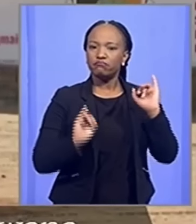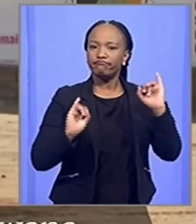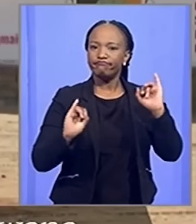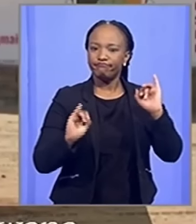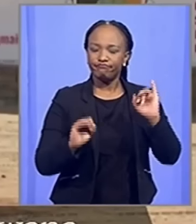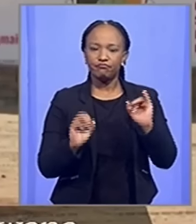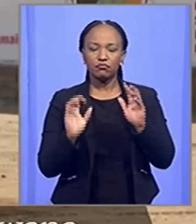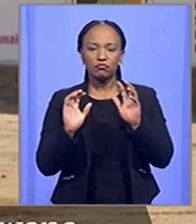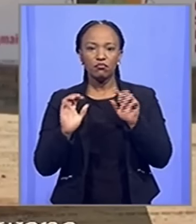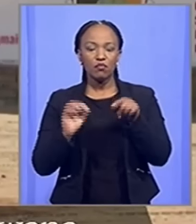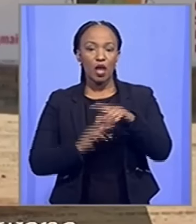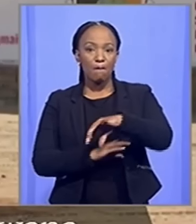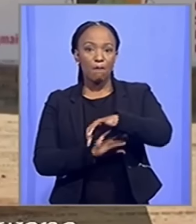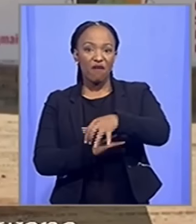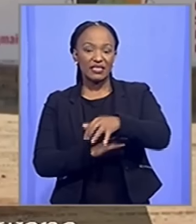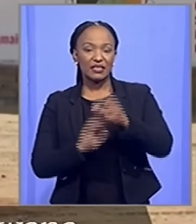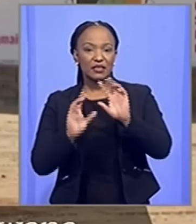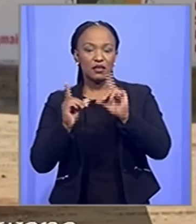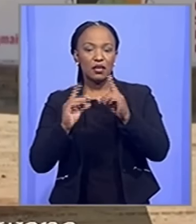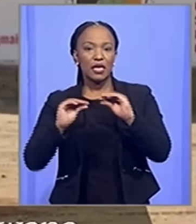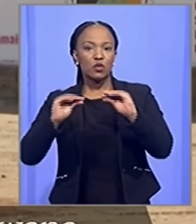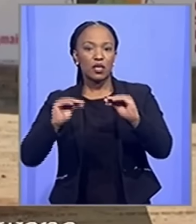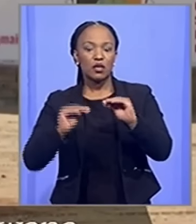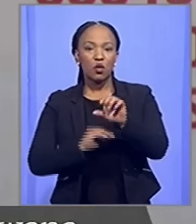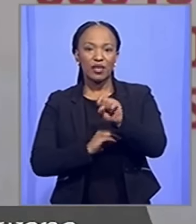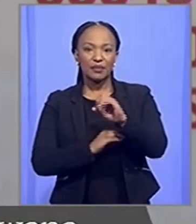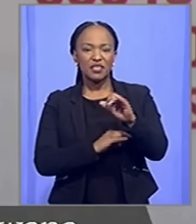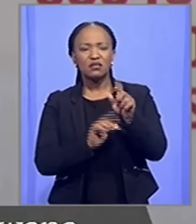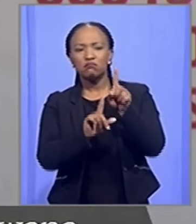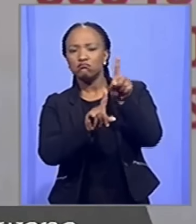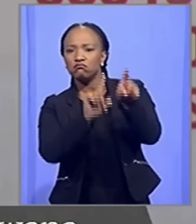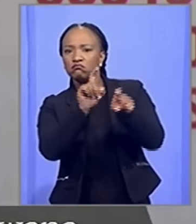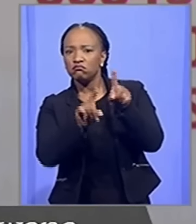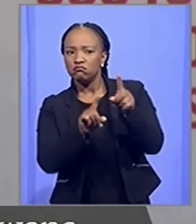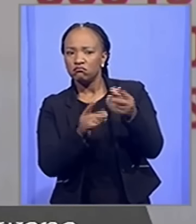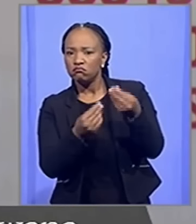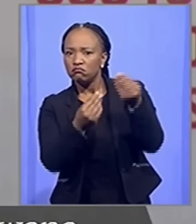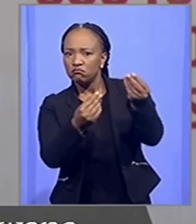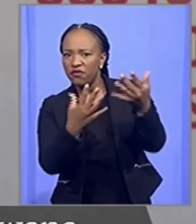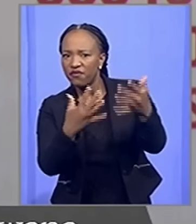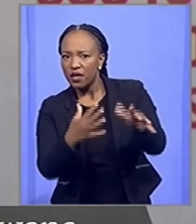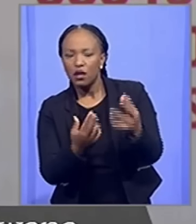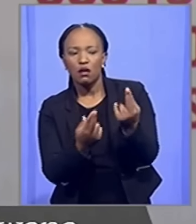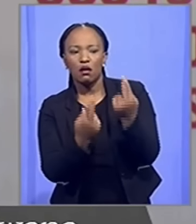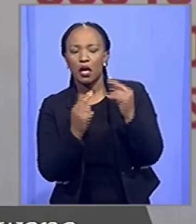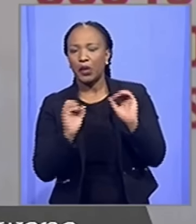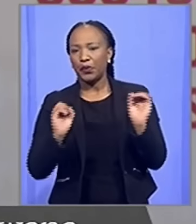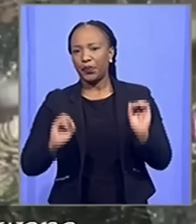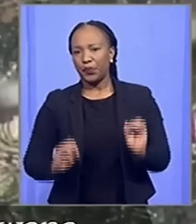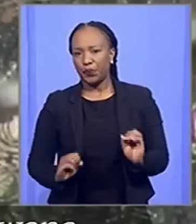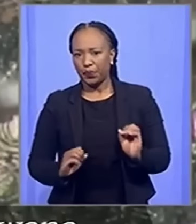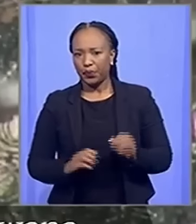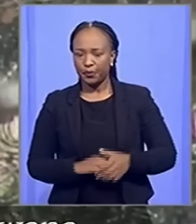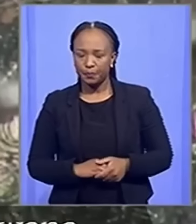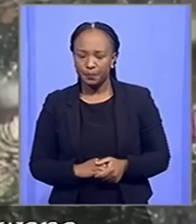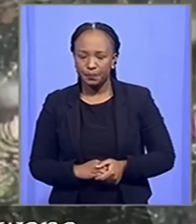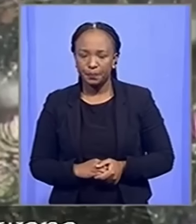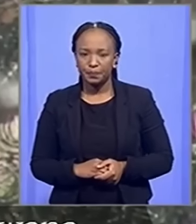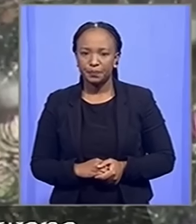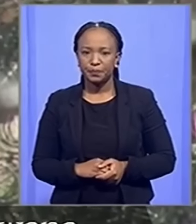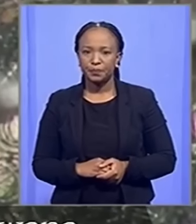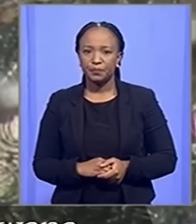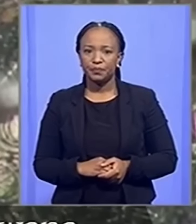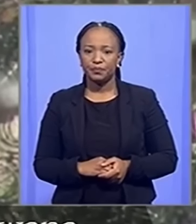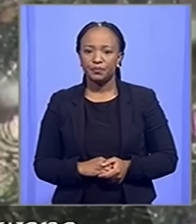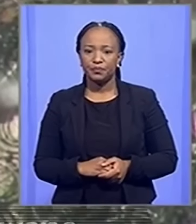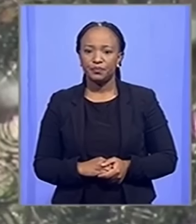la Porofense ga le so arabe dipotso tseo SABC e le romeletseng tsona mabapi le ketsagalo ena. Setswana ga